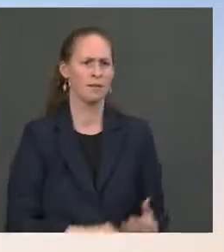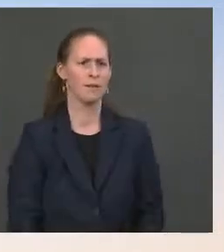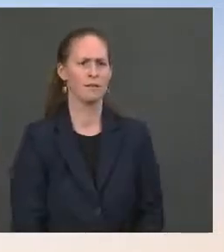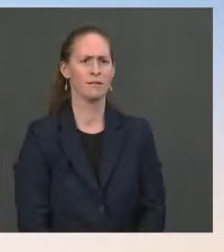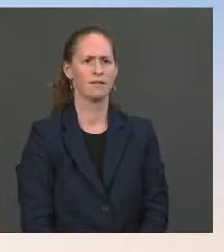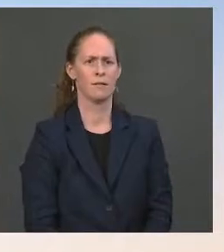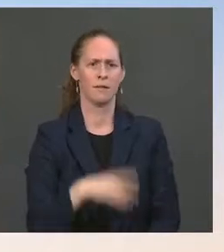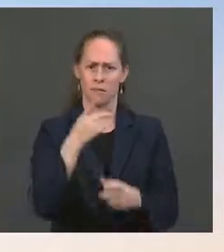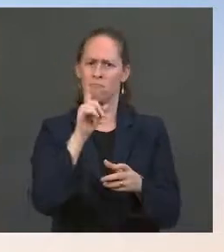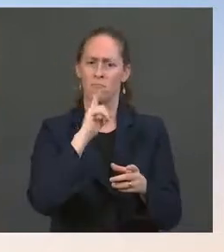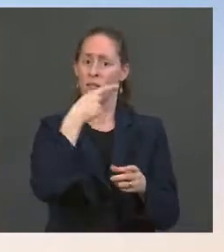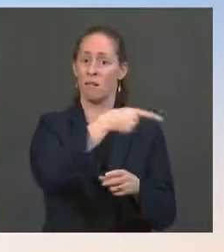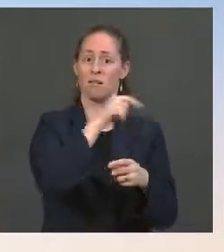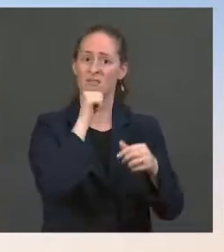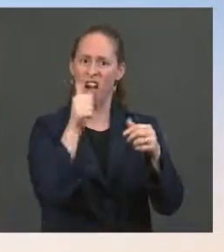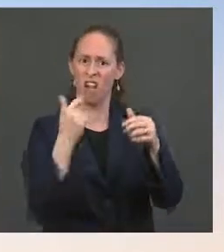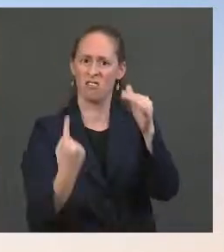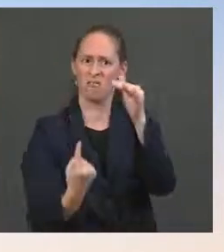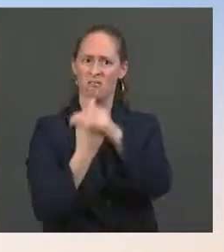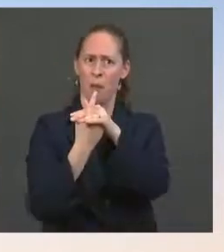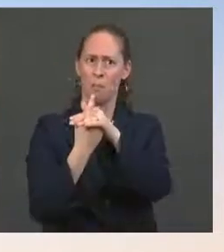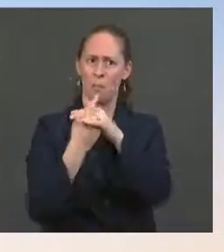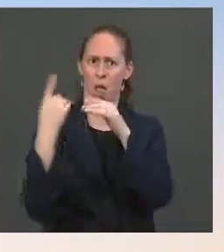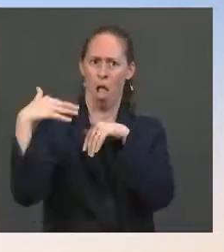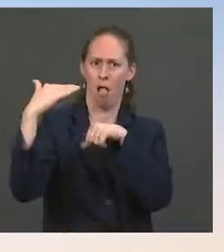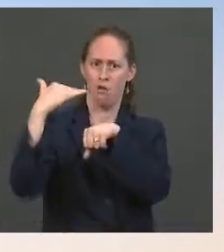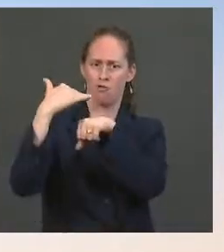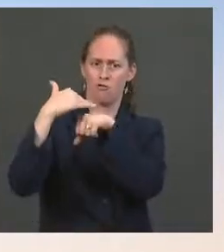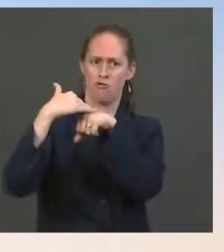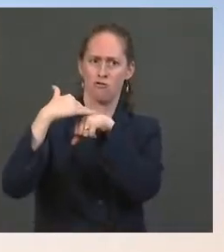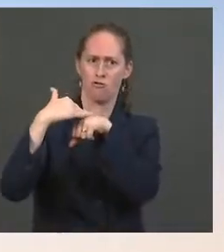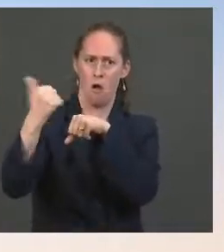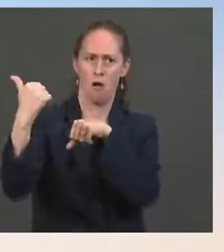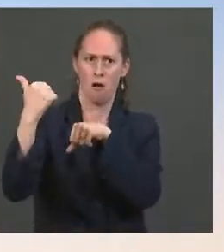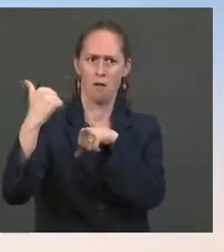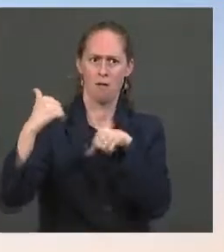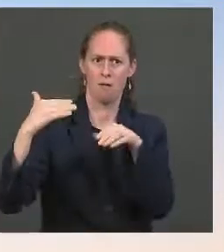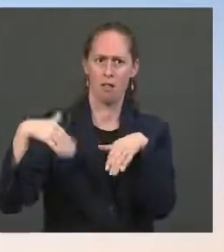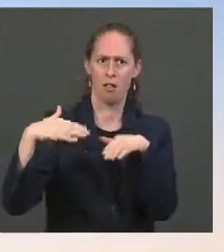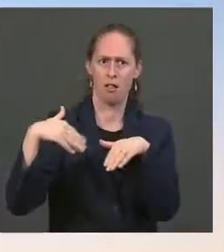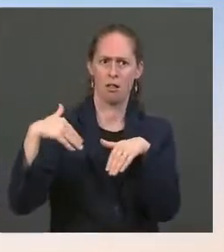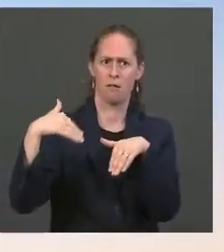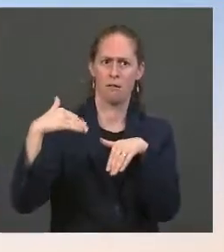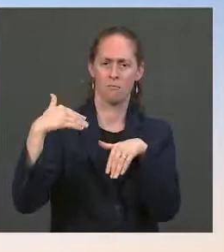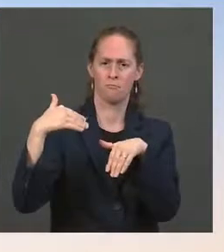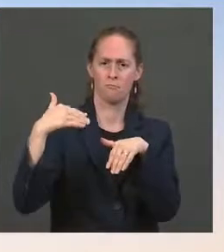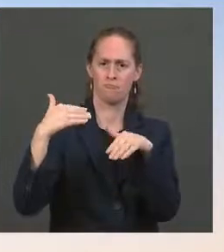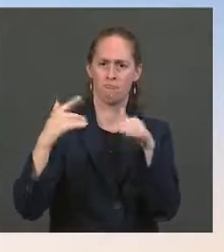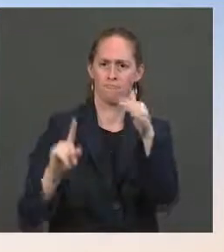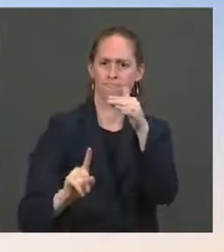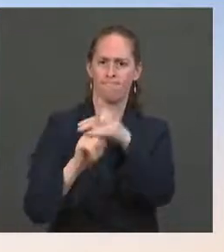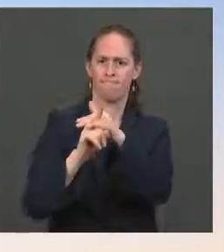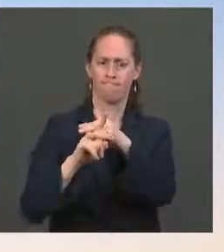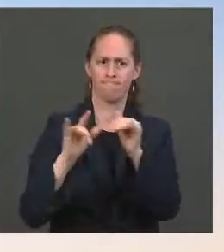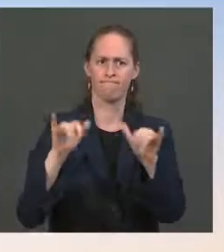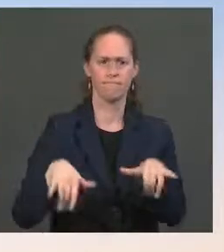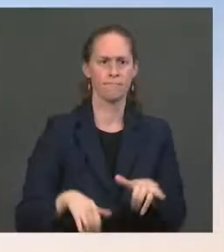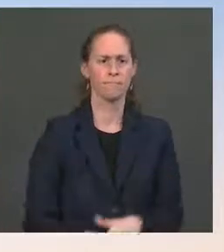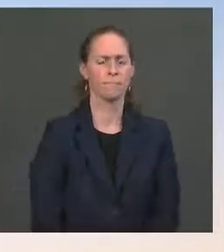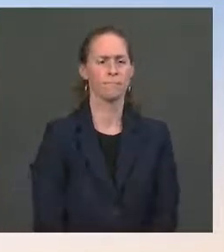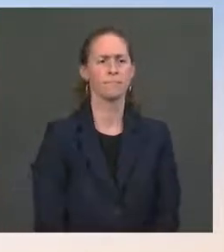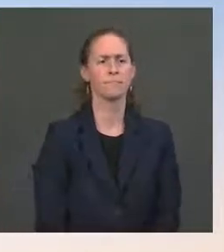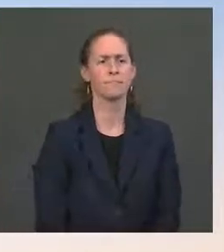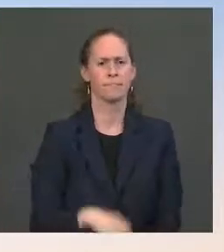not quite there in the process. And obviously, we would point to the Department of Justice. I think there have been cases, I know this wasn't your question, but since you asked about